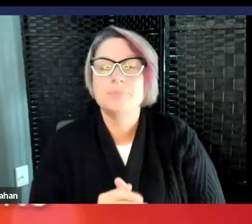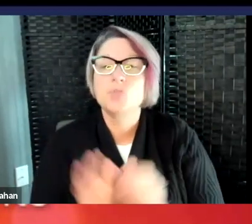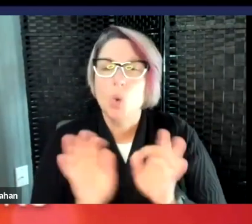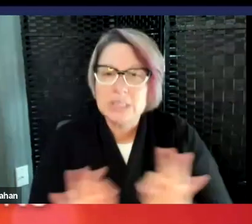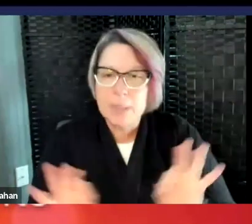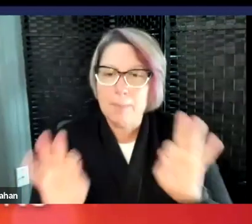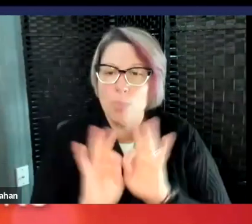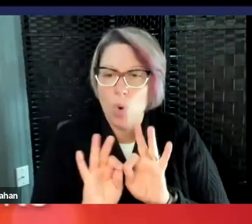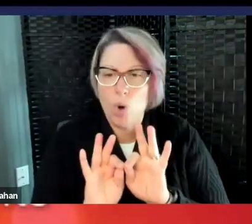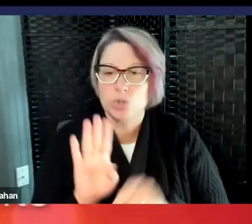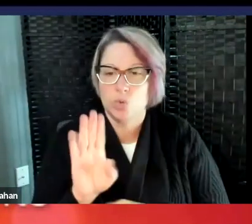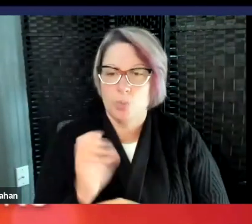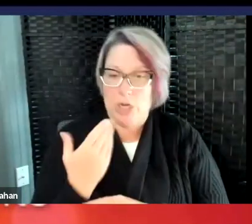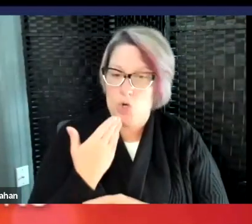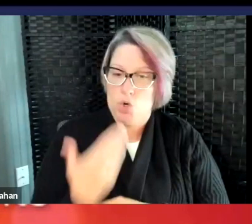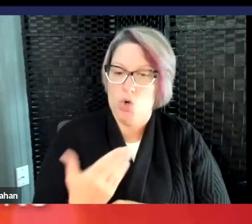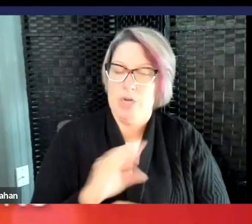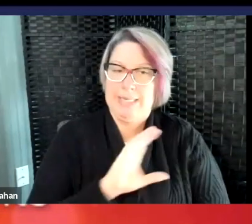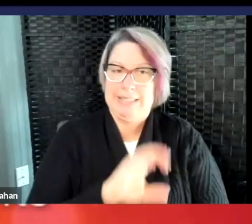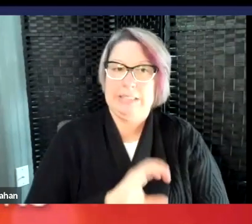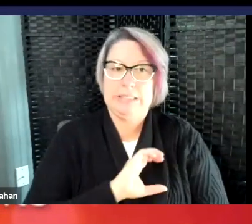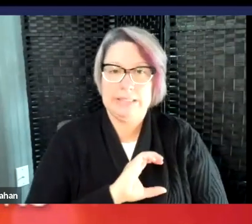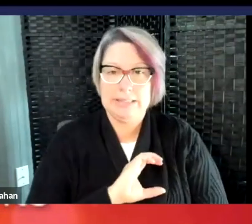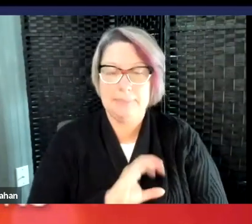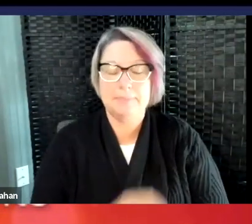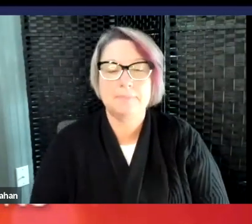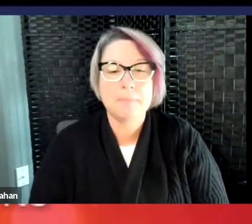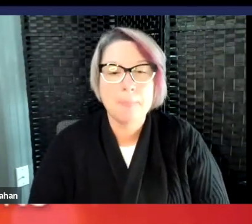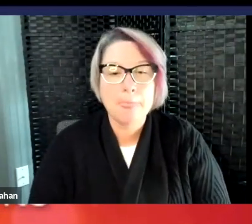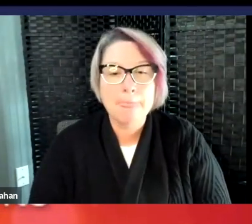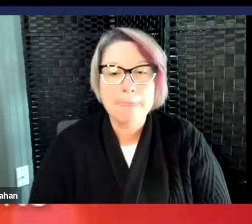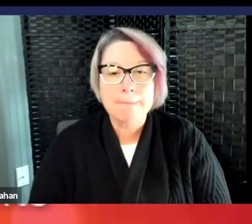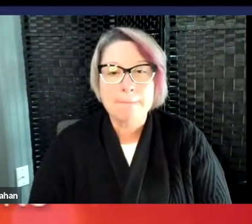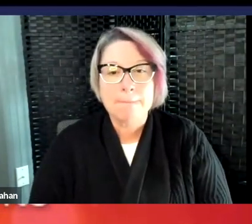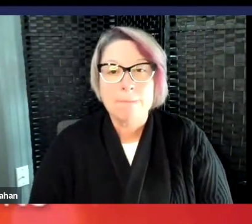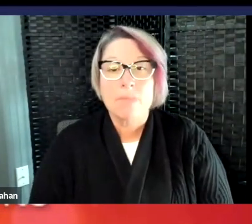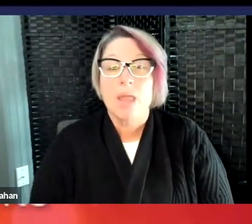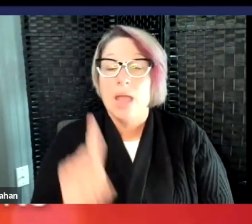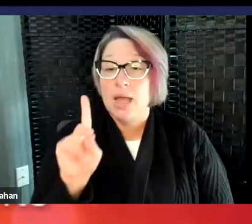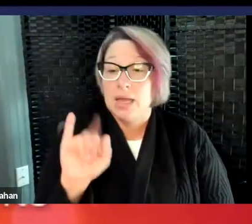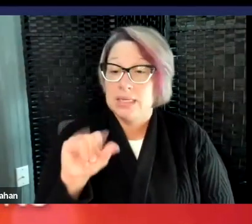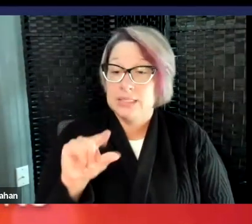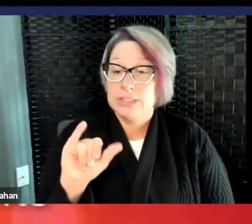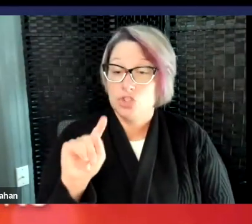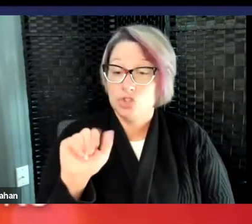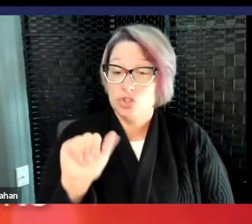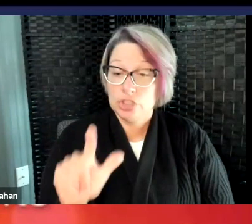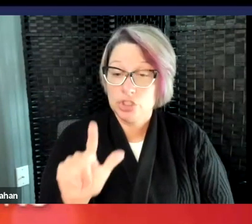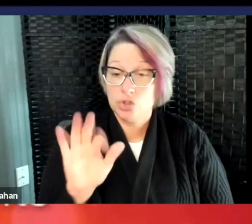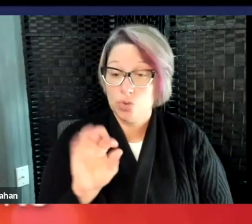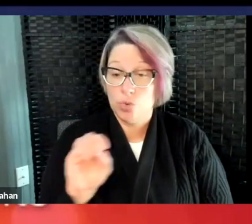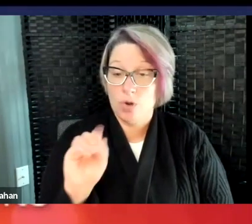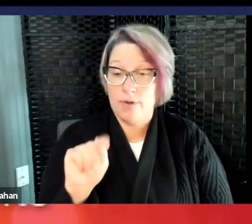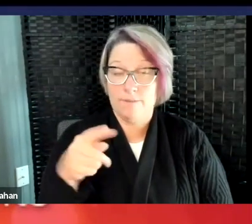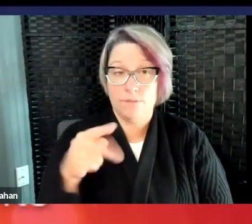specifically, we are talking today about digital footprints, okay? Because they are forever, okay? So as we get going,